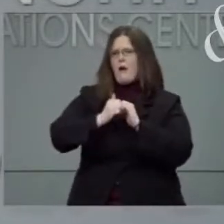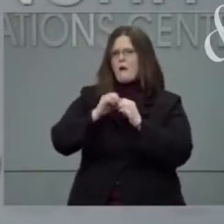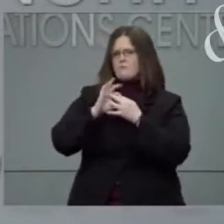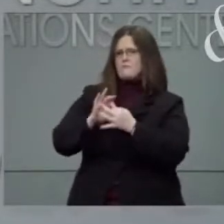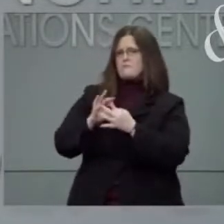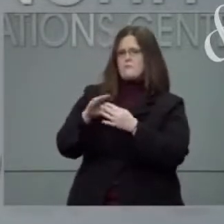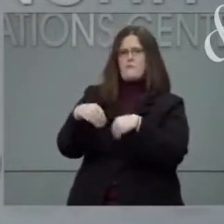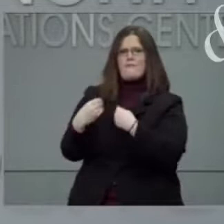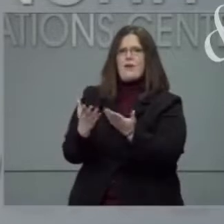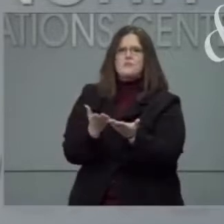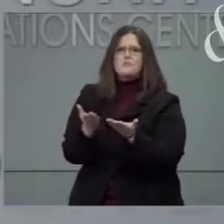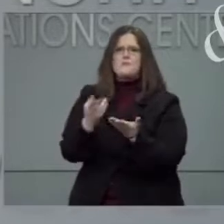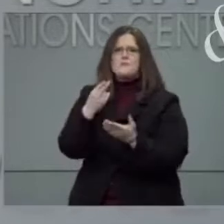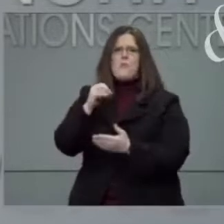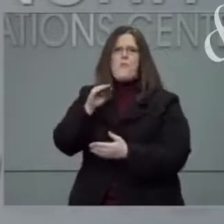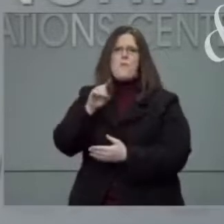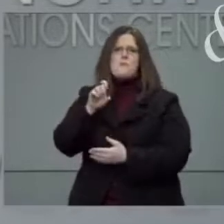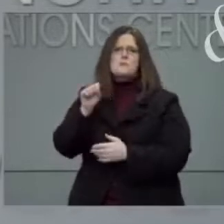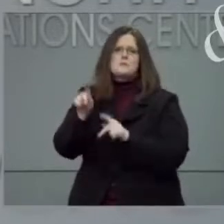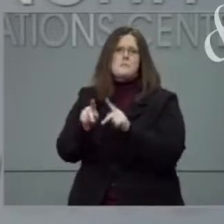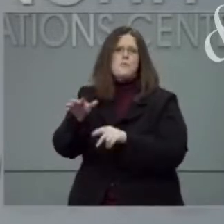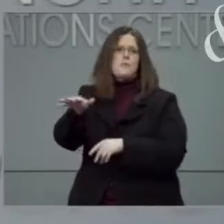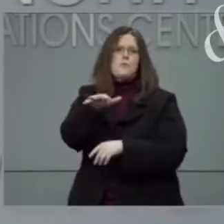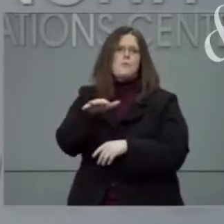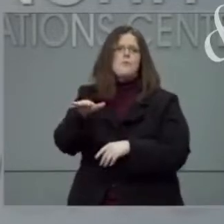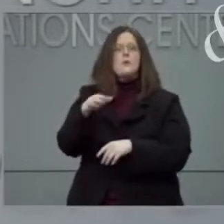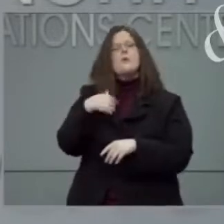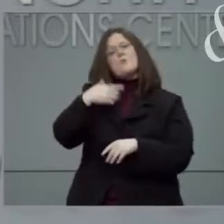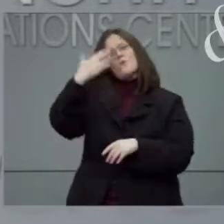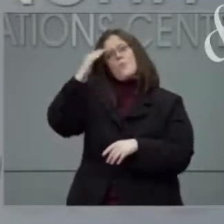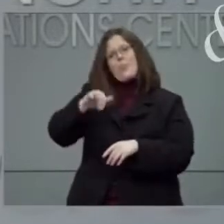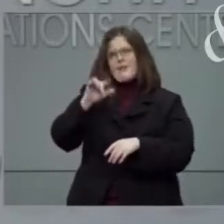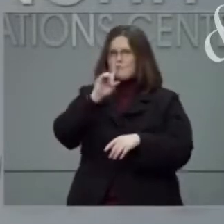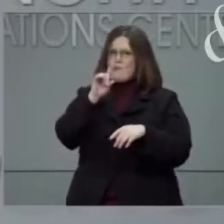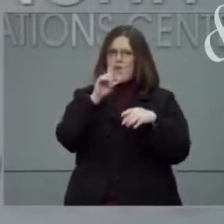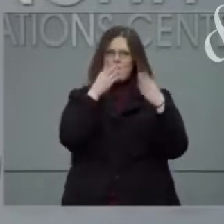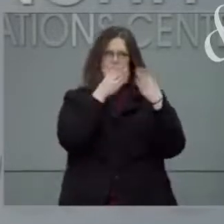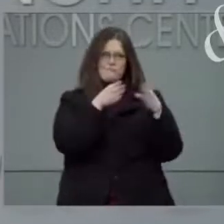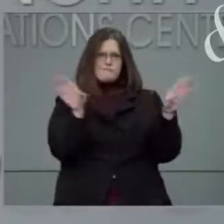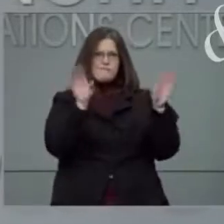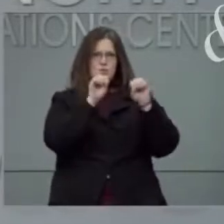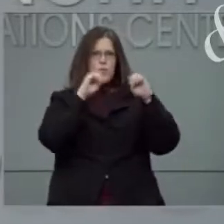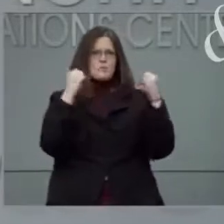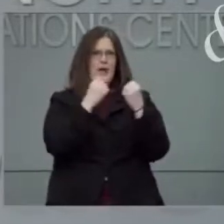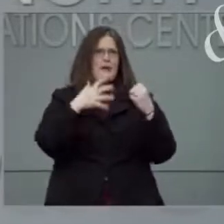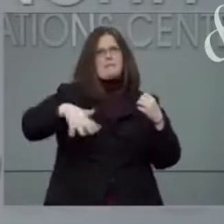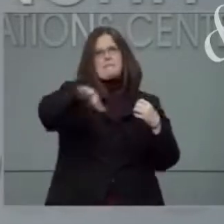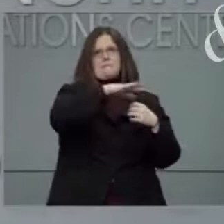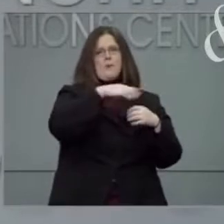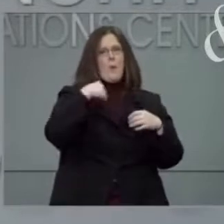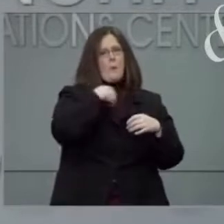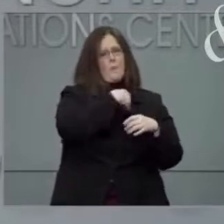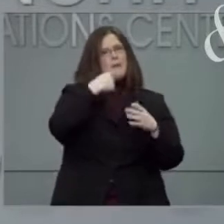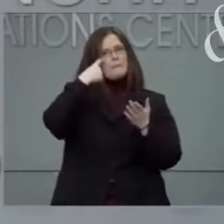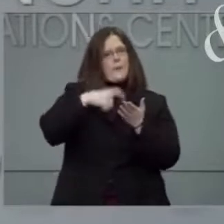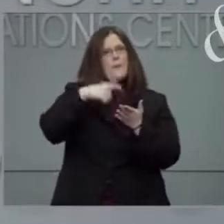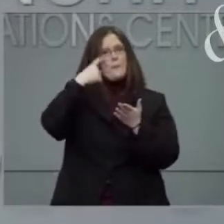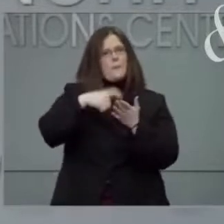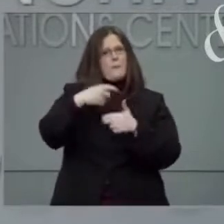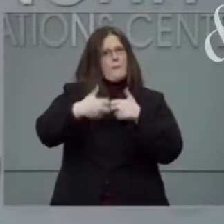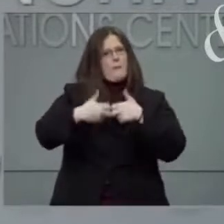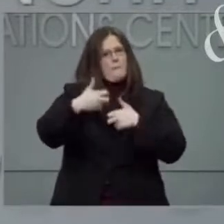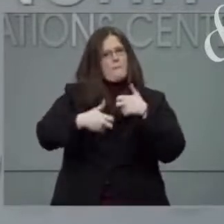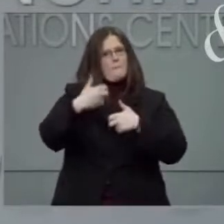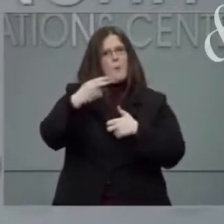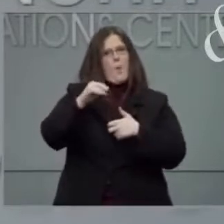happening out there, but we know that this is a societal issue that we have to tackle together